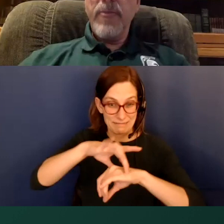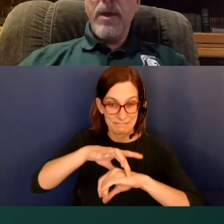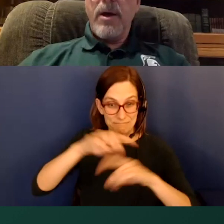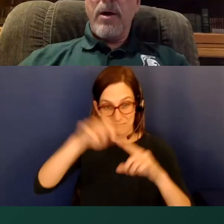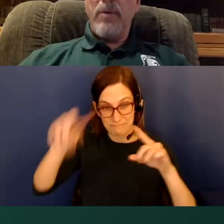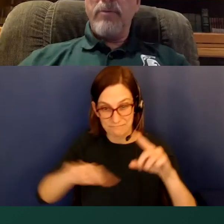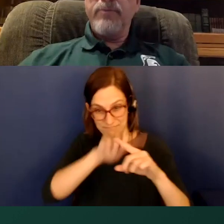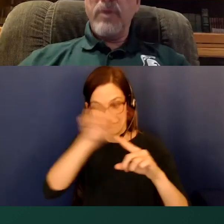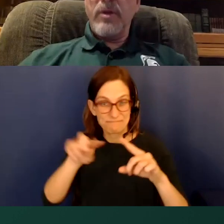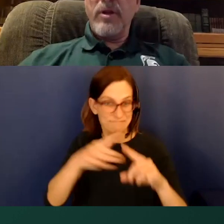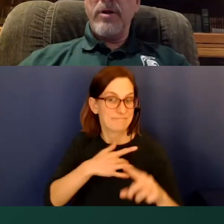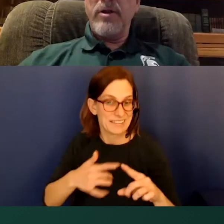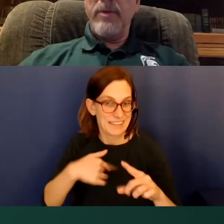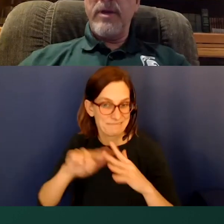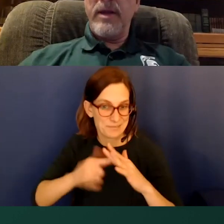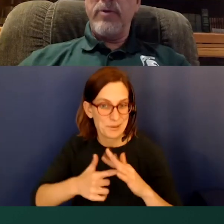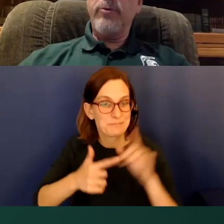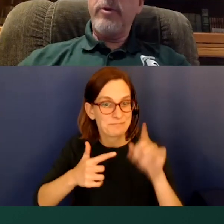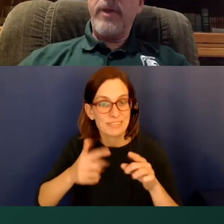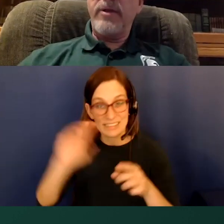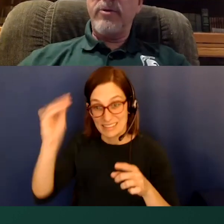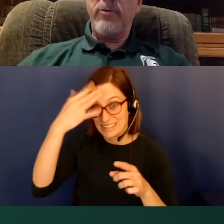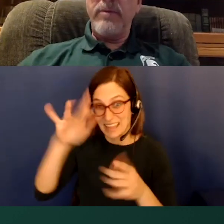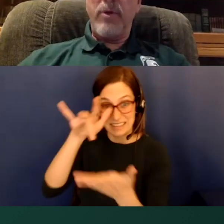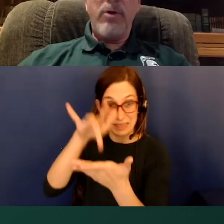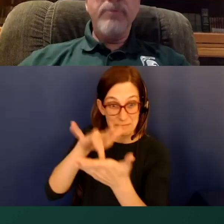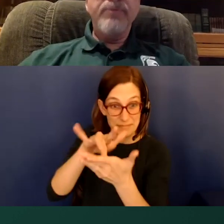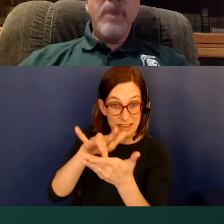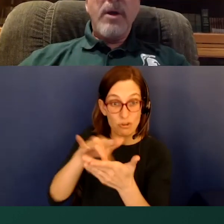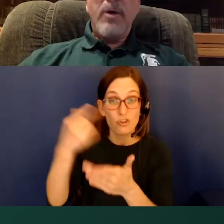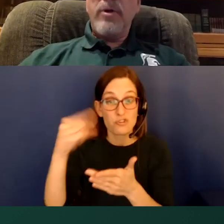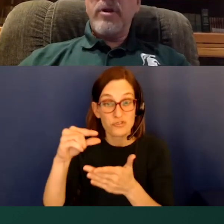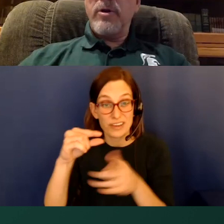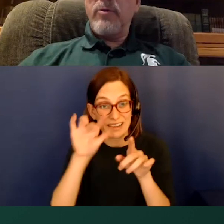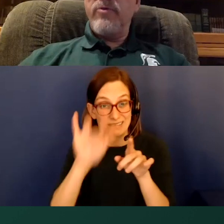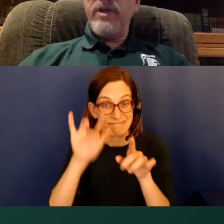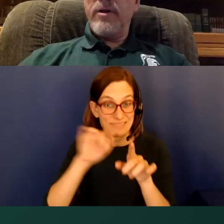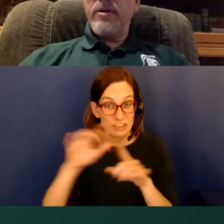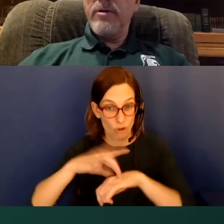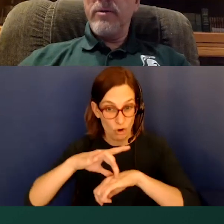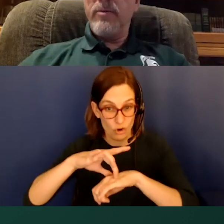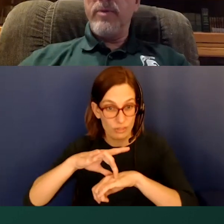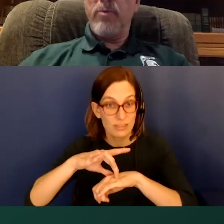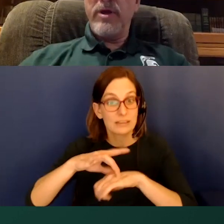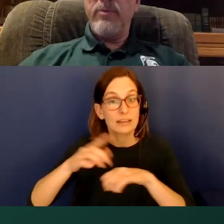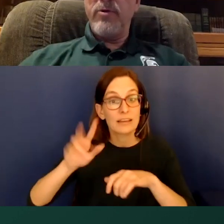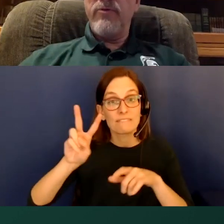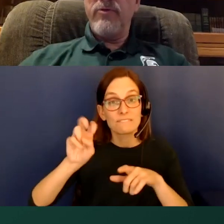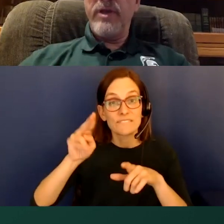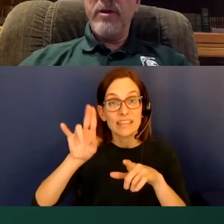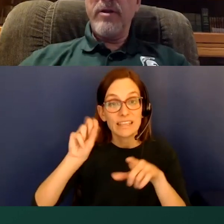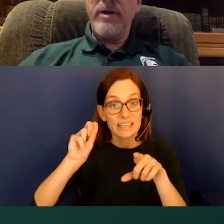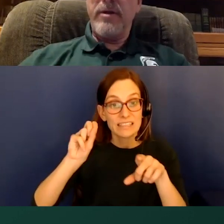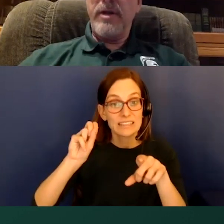do, the sun is in the middle and Earth is that green ball. We'll start out with Venus, the bright,